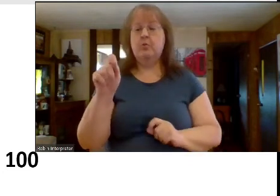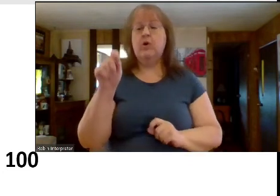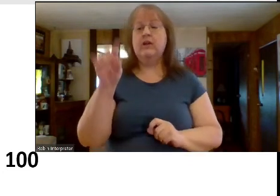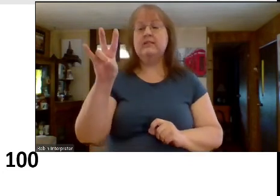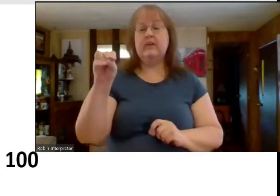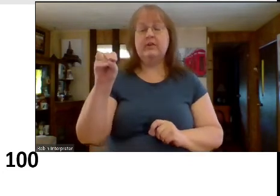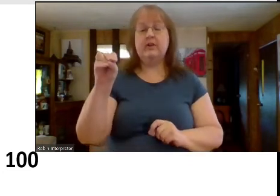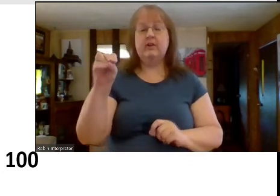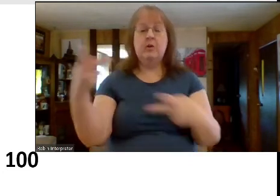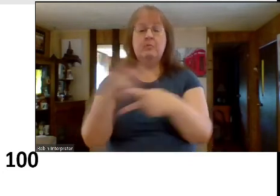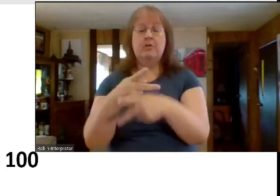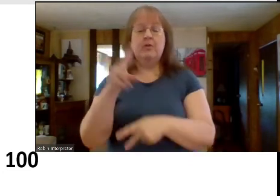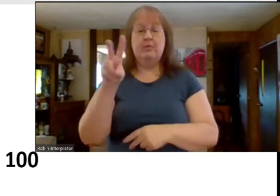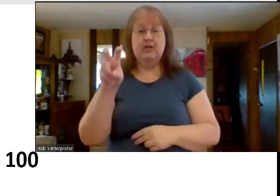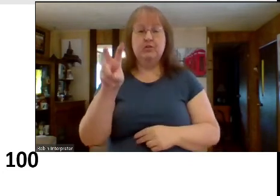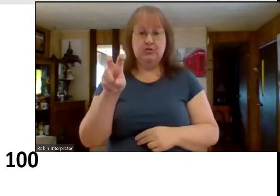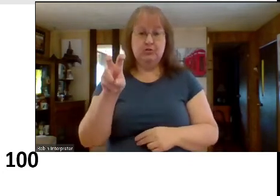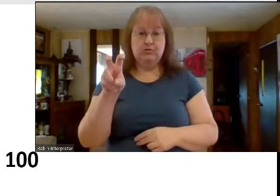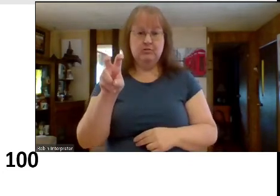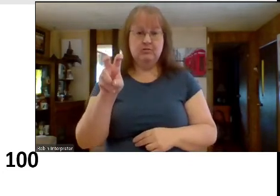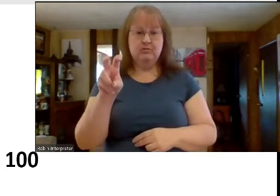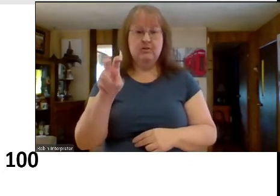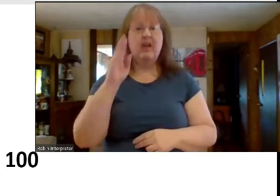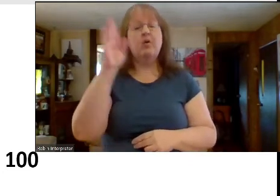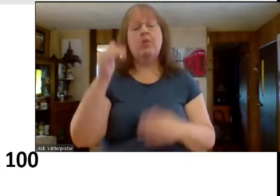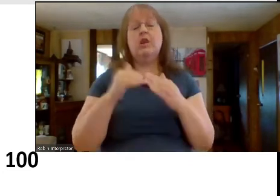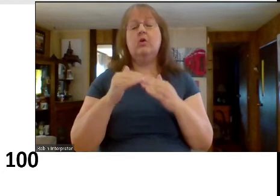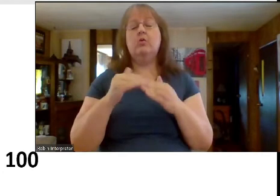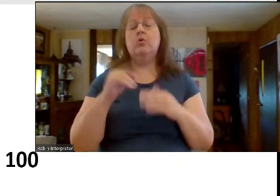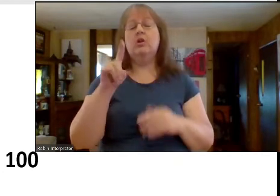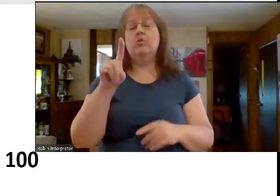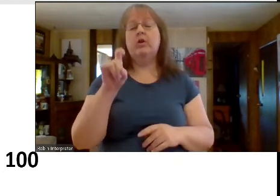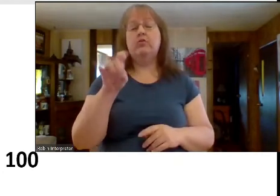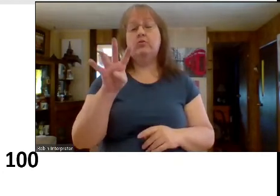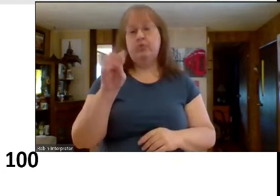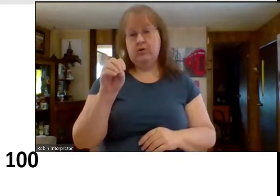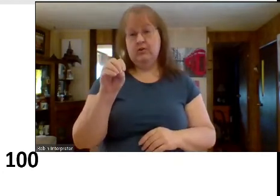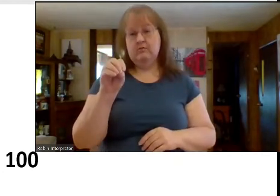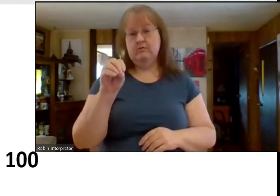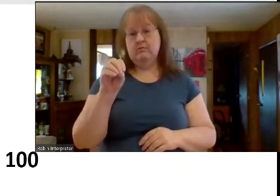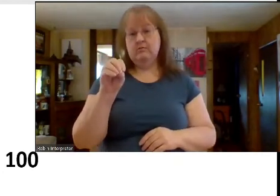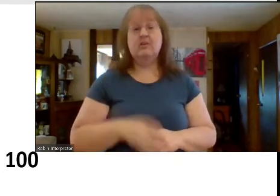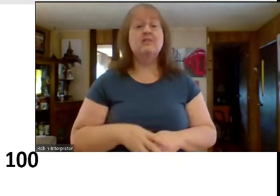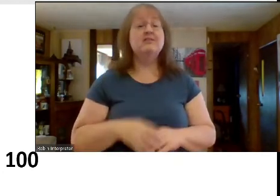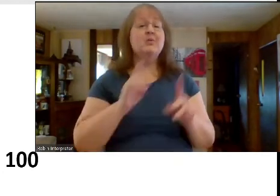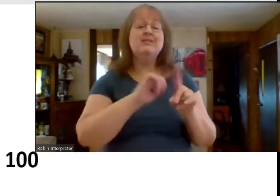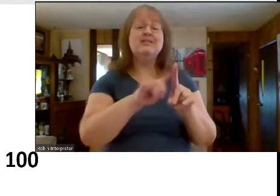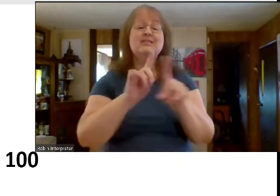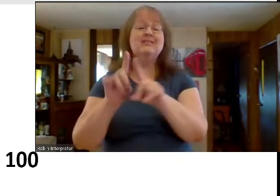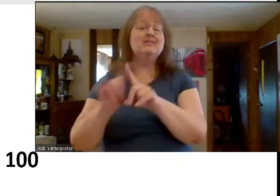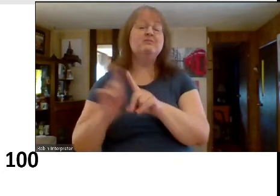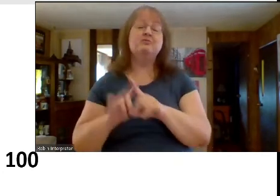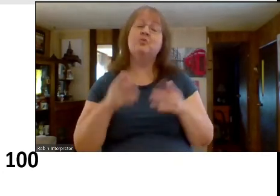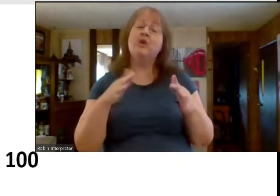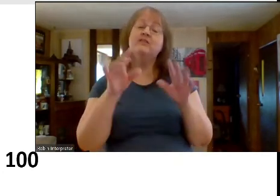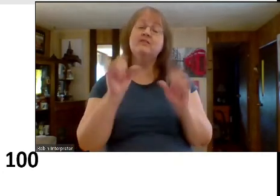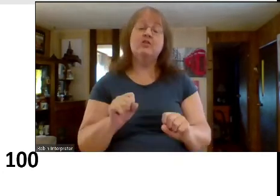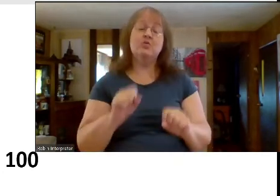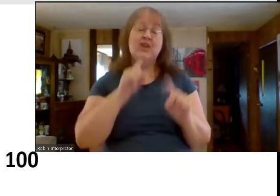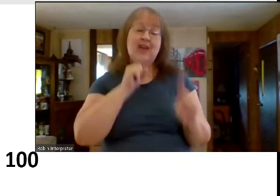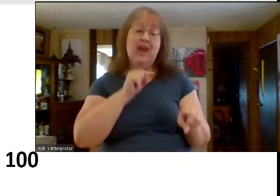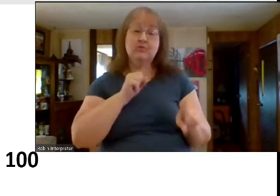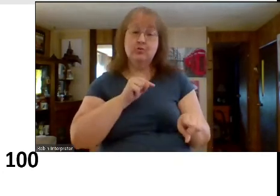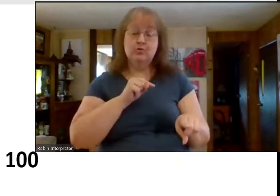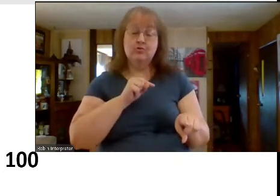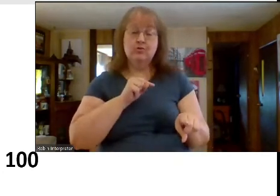0.70. So multiply that by 200. And if you multiply that correctly, you get 140. So there's